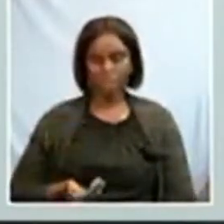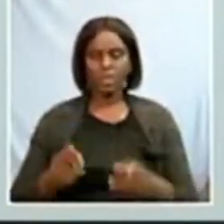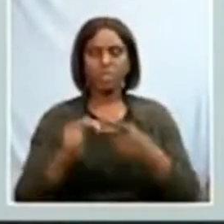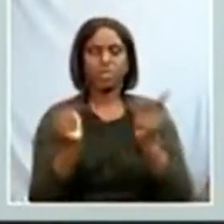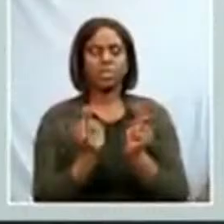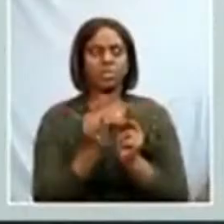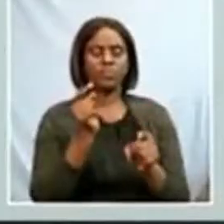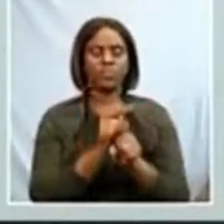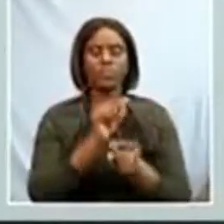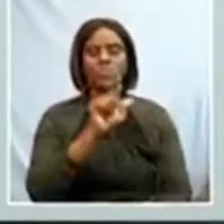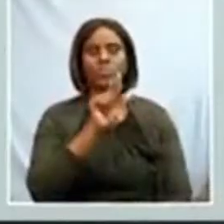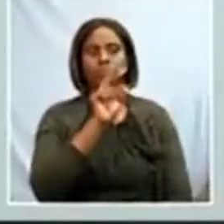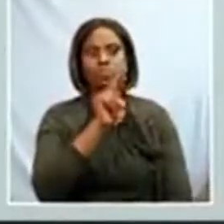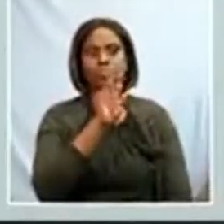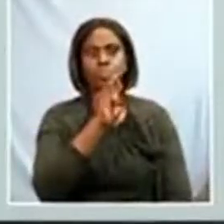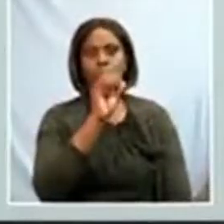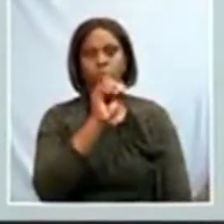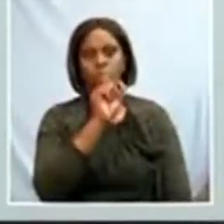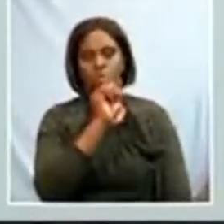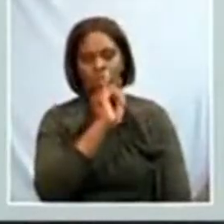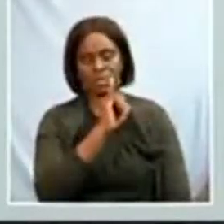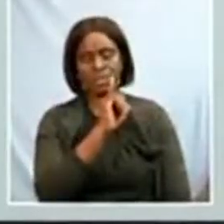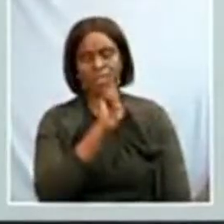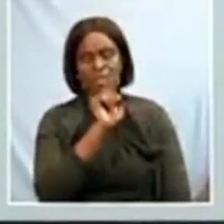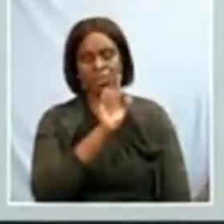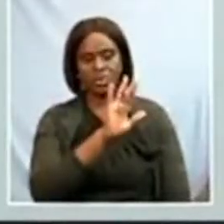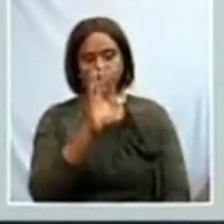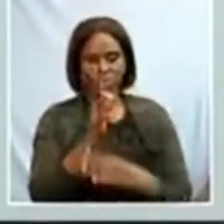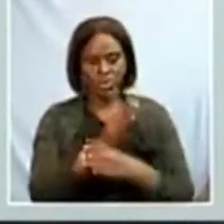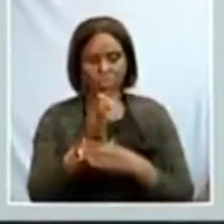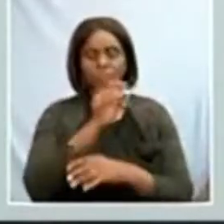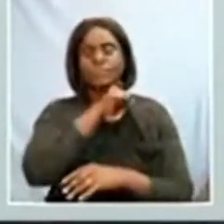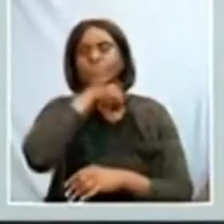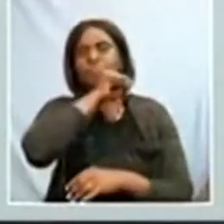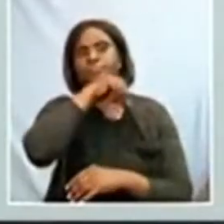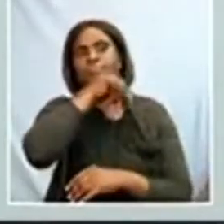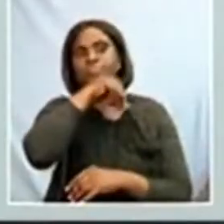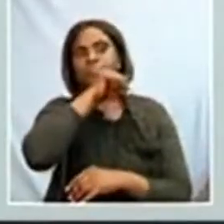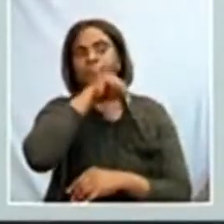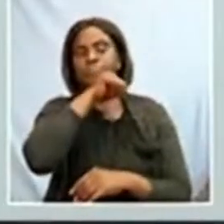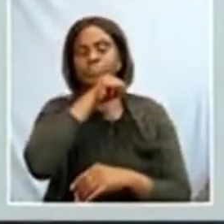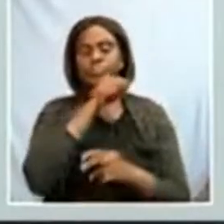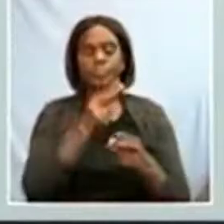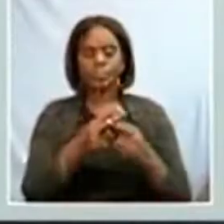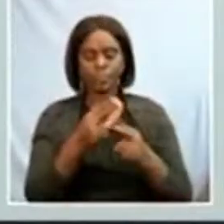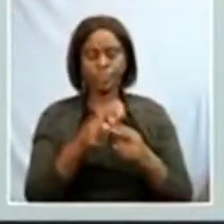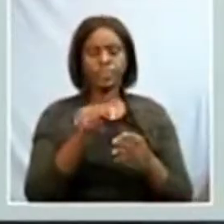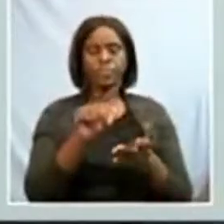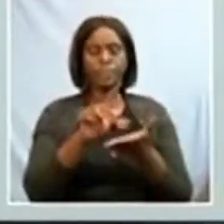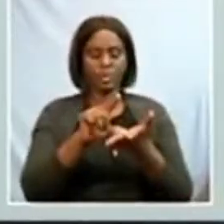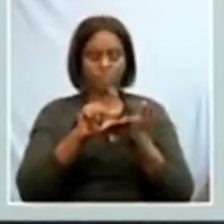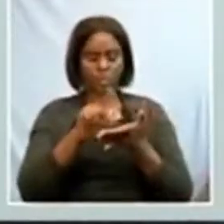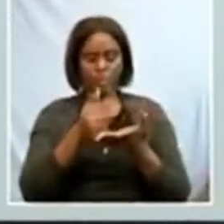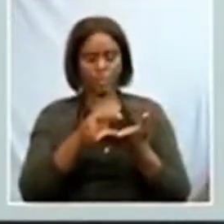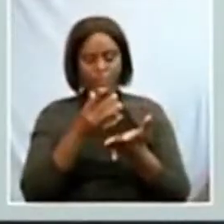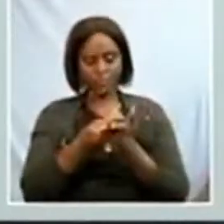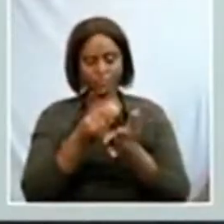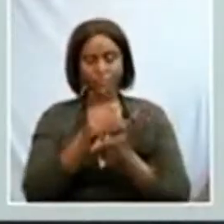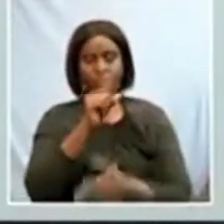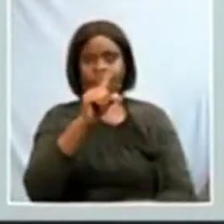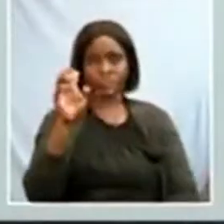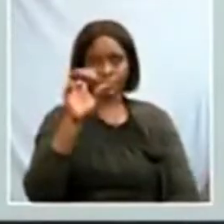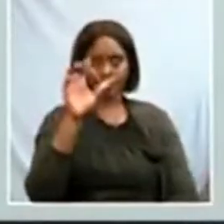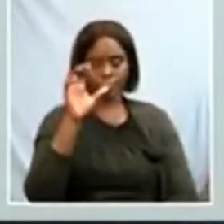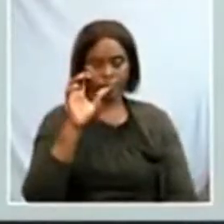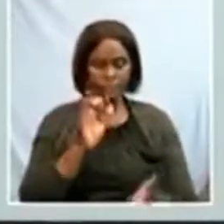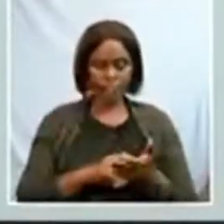from Lubosi Ward. Their initial business was piggery. Loan amount 100,000. They shared